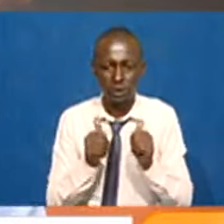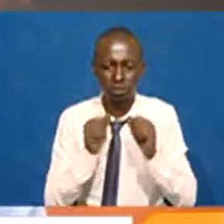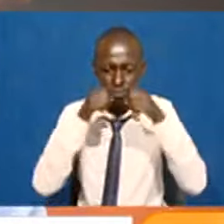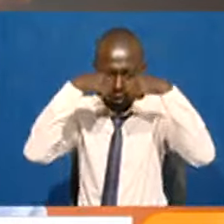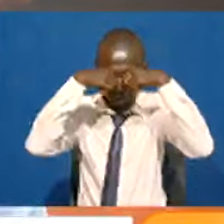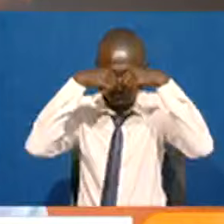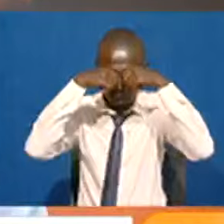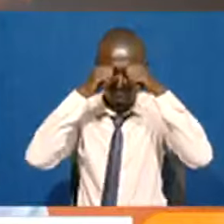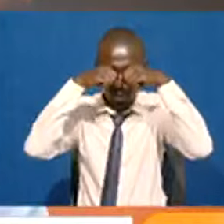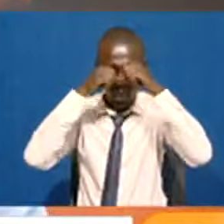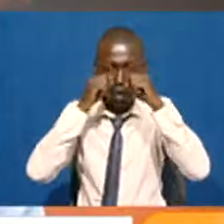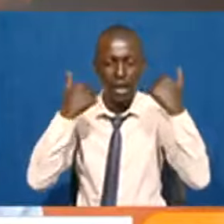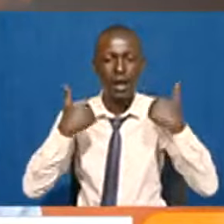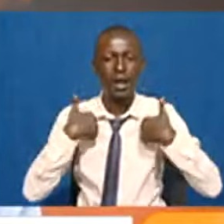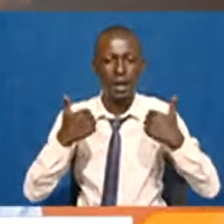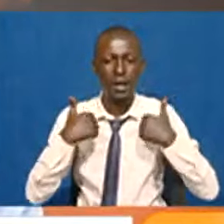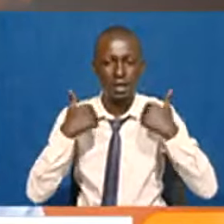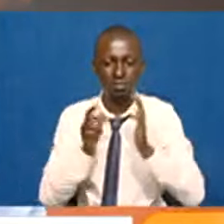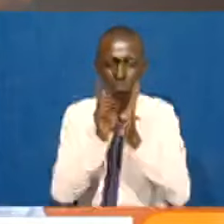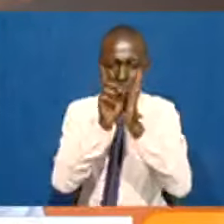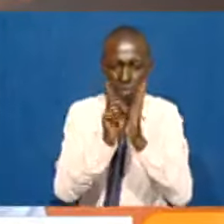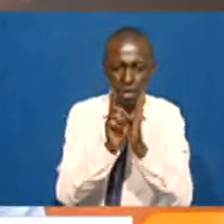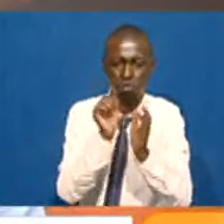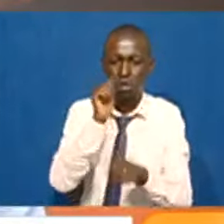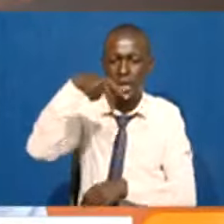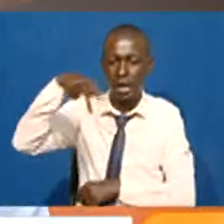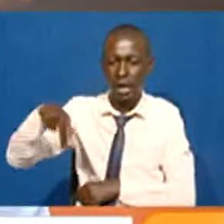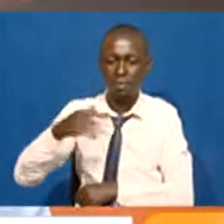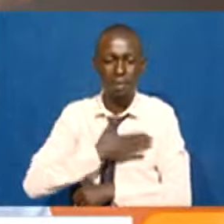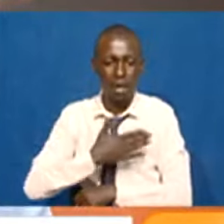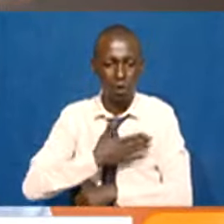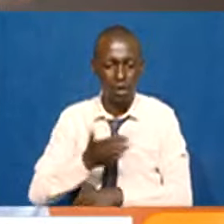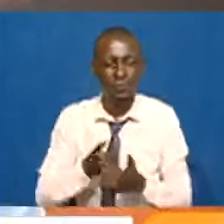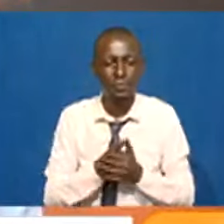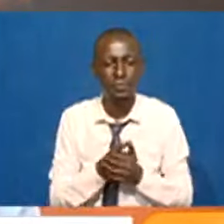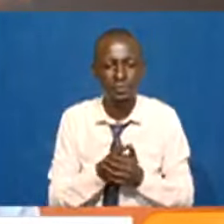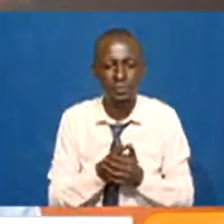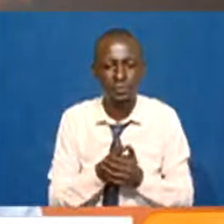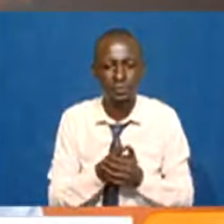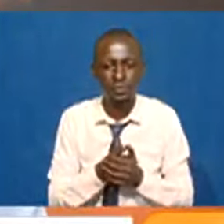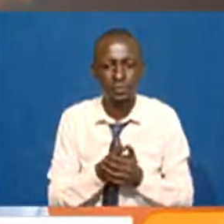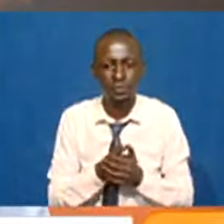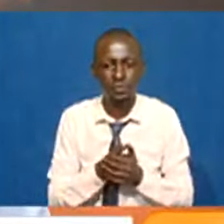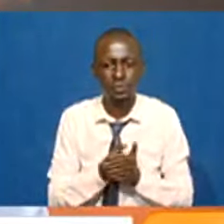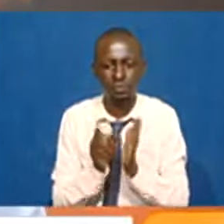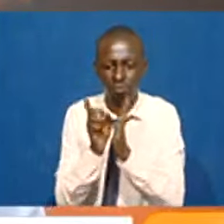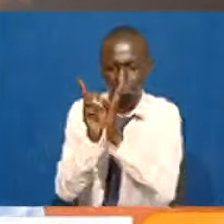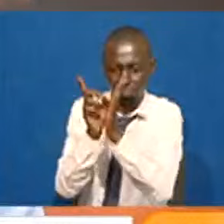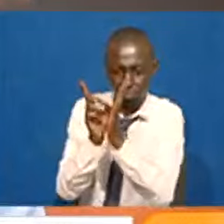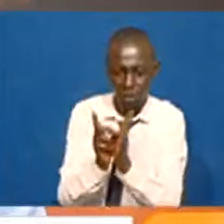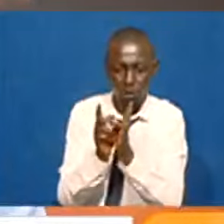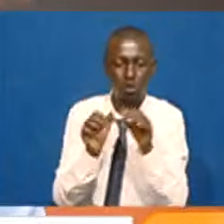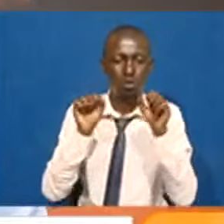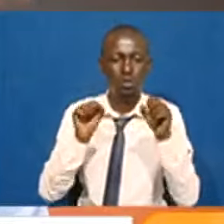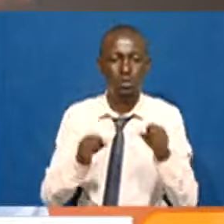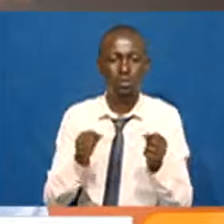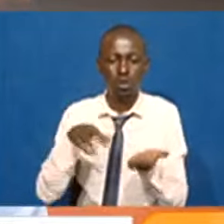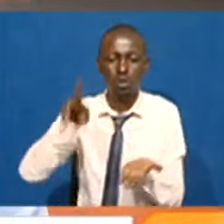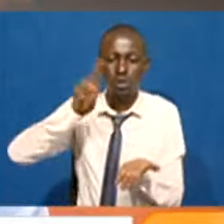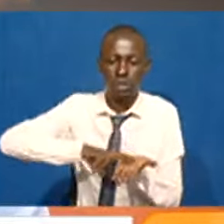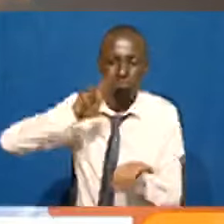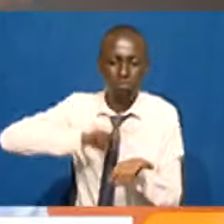Store and you download our app. Just search KUPA Kenya, and then you'll download the app and you start registering